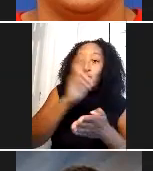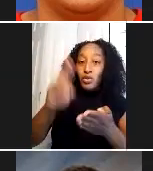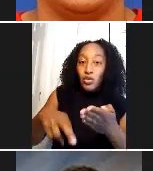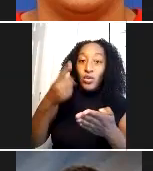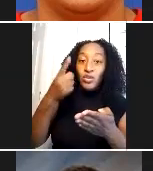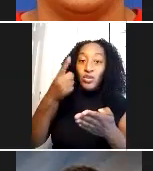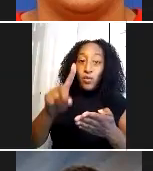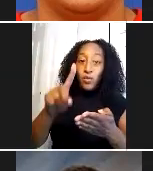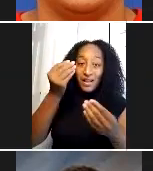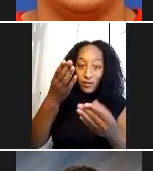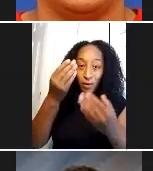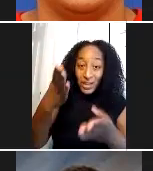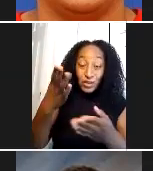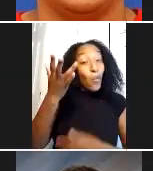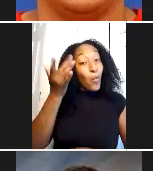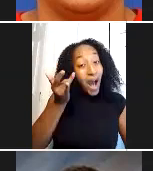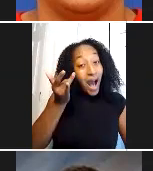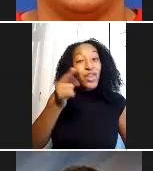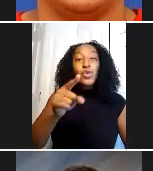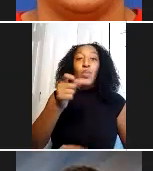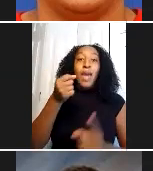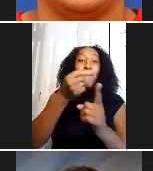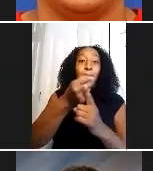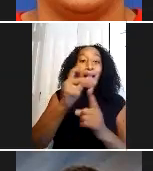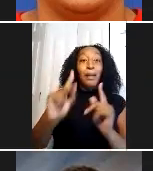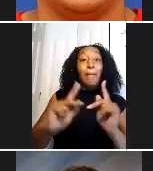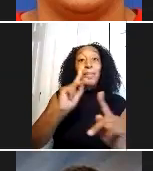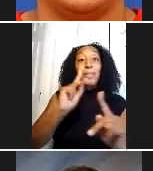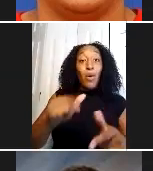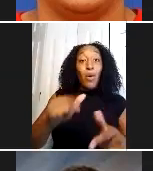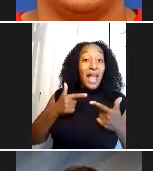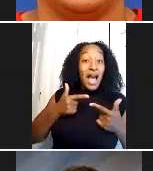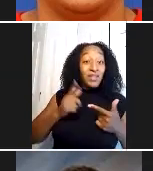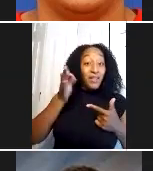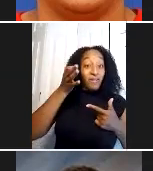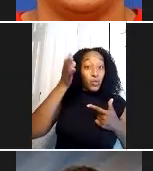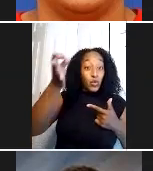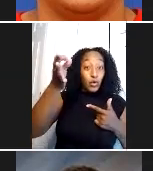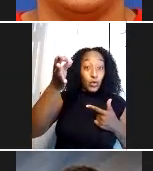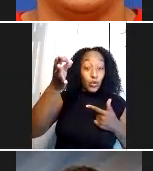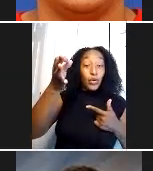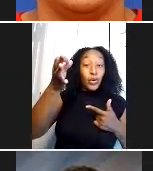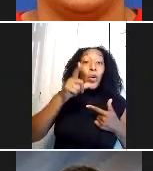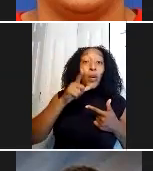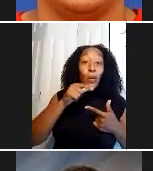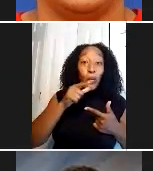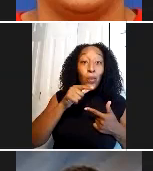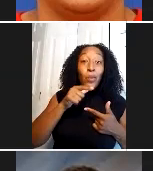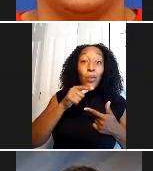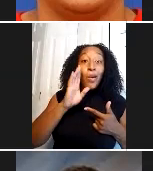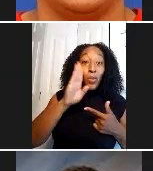and um, that's pretty critical. I mean, I'm sure all of you have